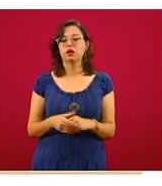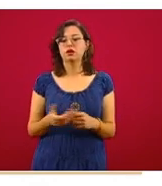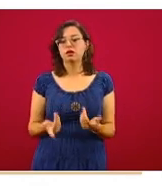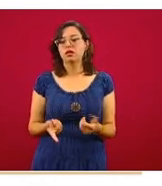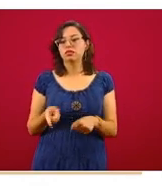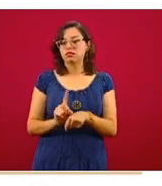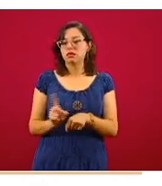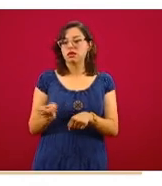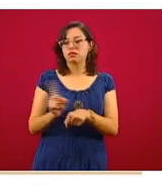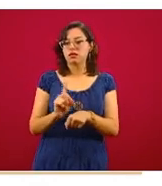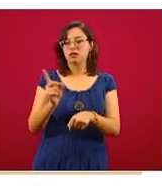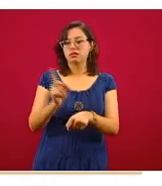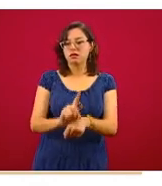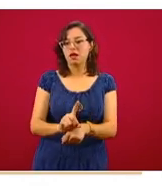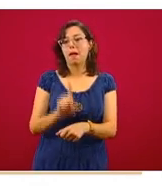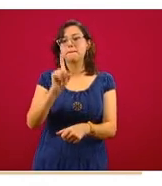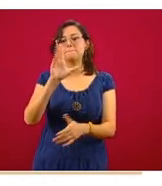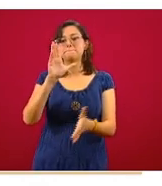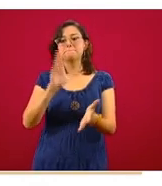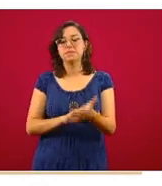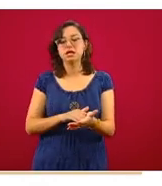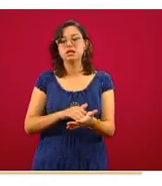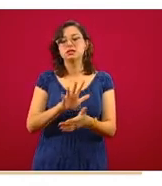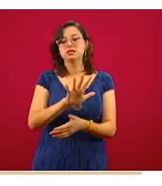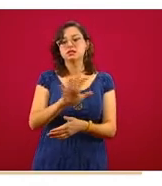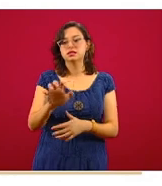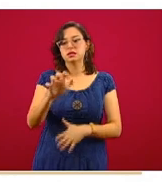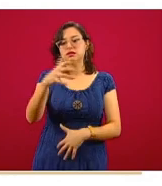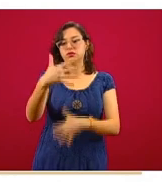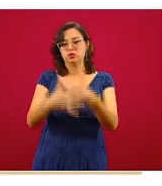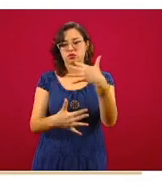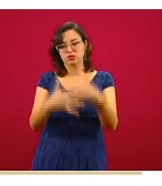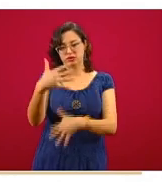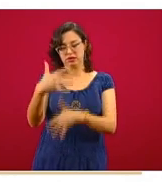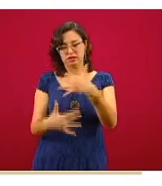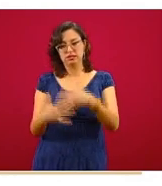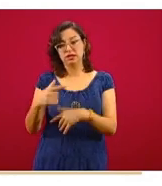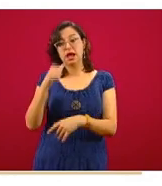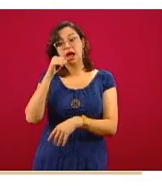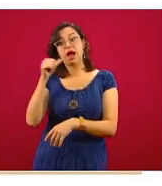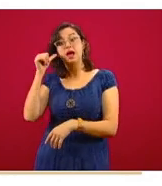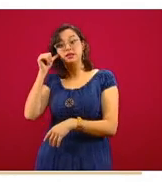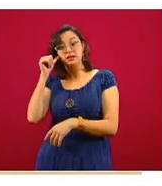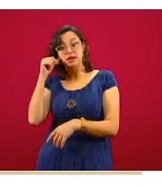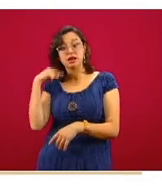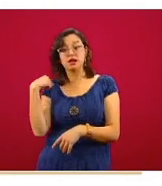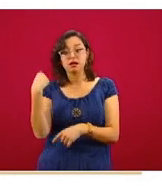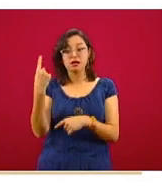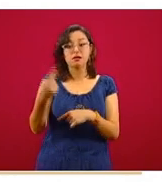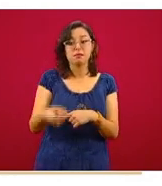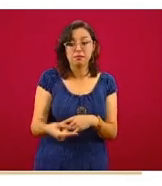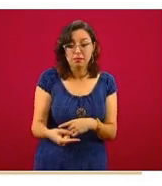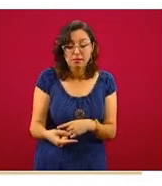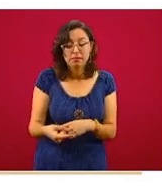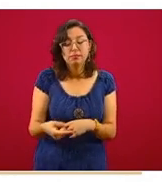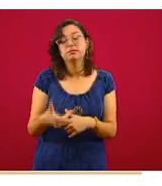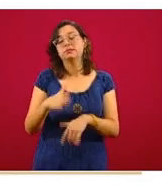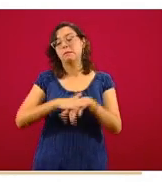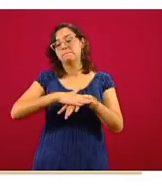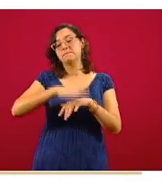burden, meaning all the total amount of cases confirmed to this up to